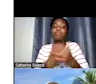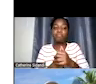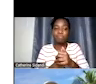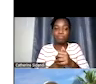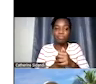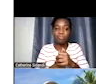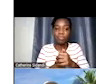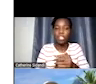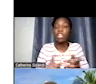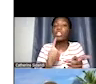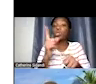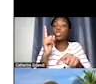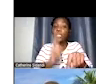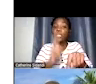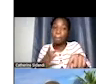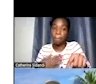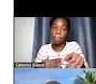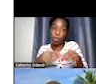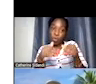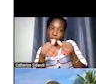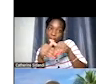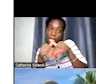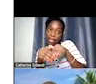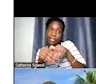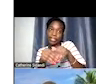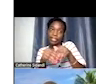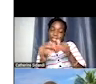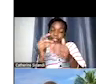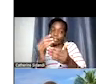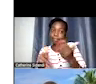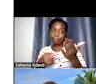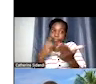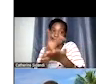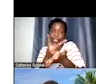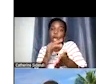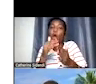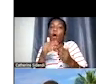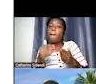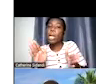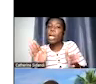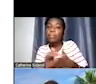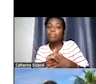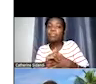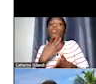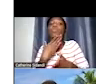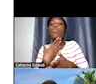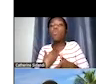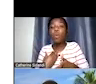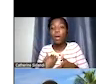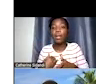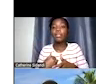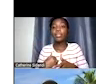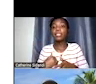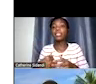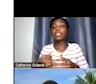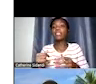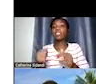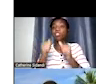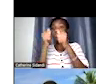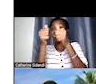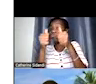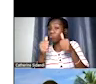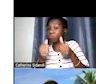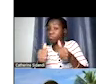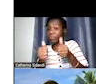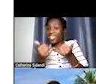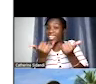So as I'm waiting for the presentation to open, I want to put a disclaimer that for now, I'm